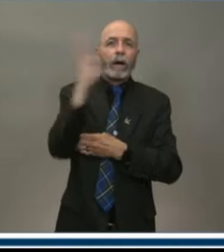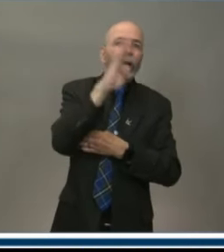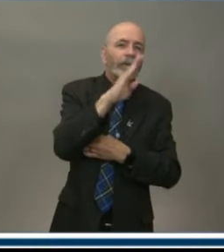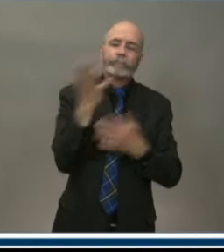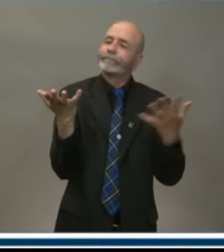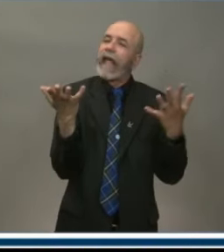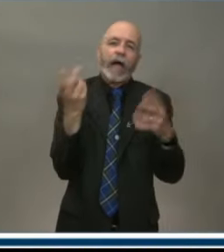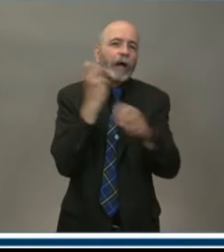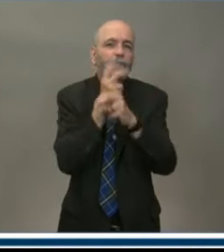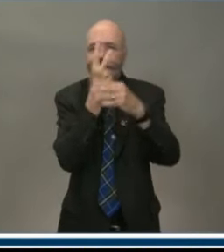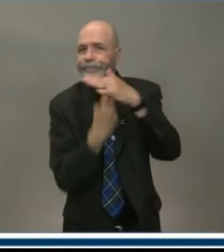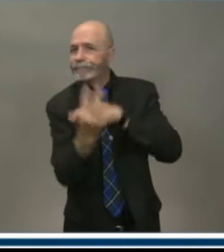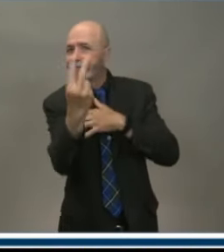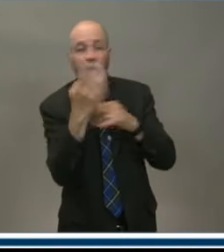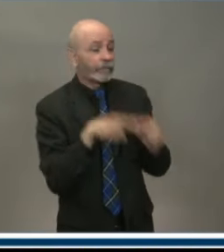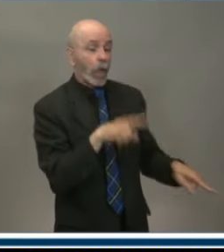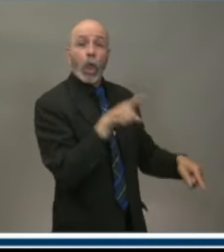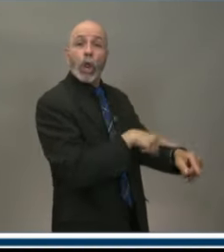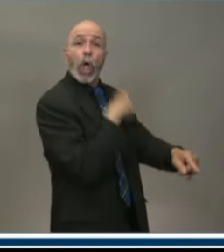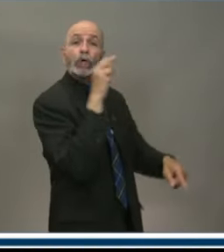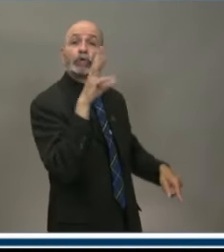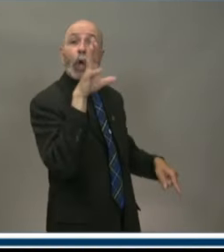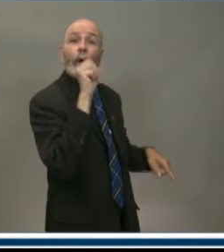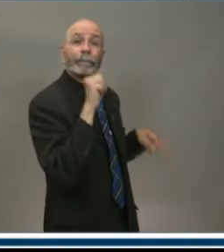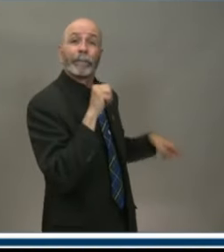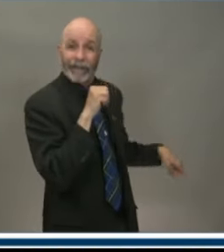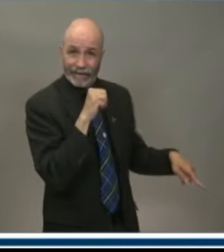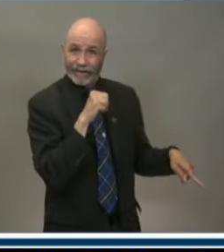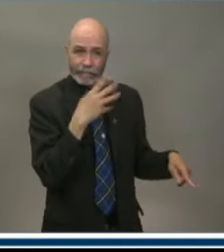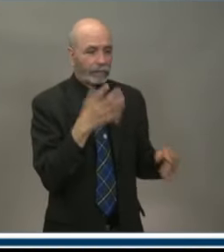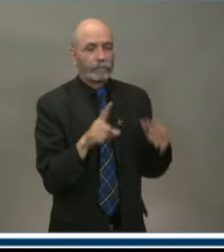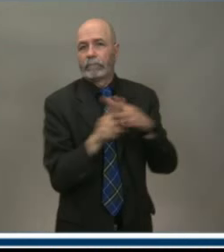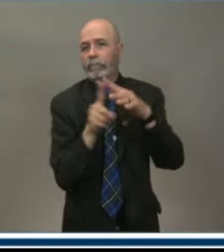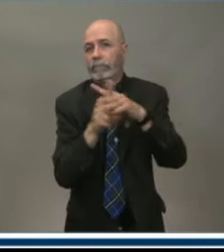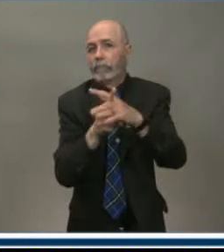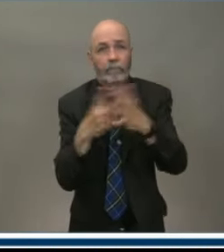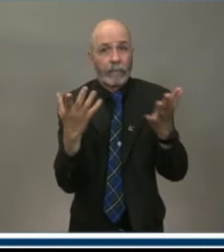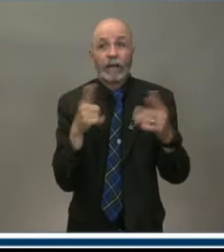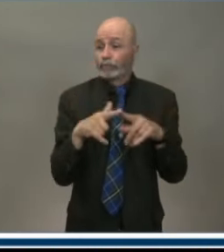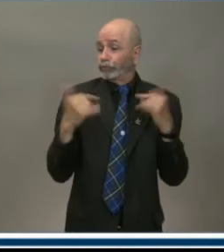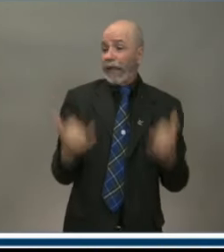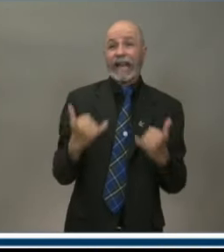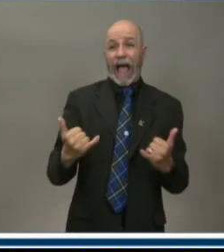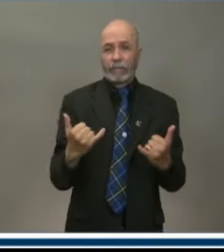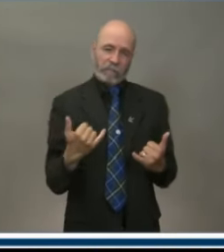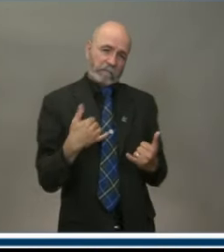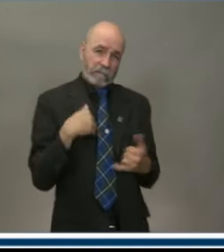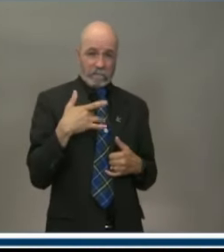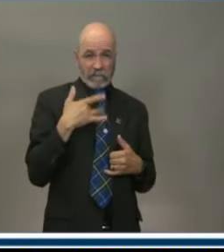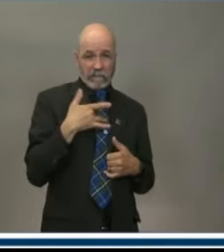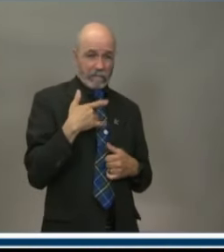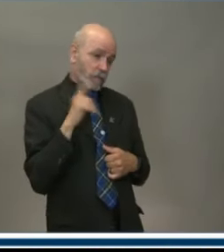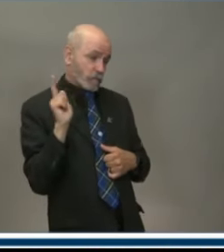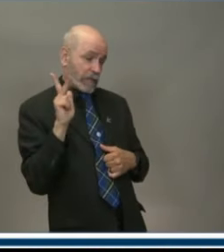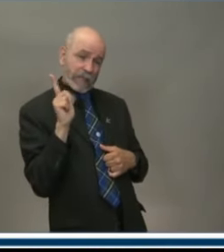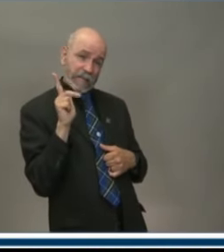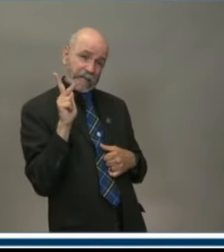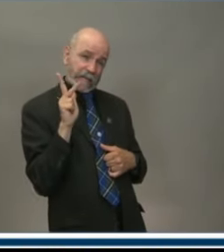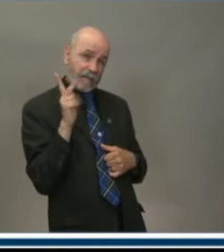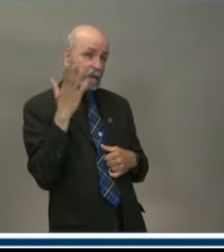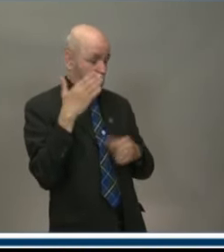a long-term care facility. So some of what could be included today for long-term care may have actually been included in some